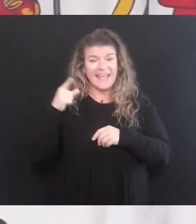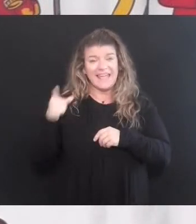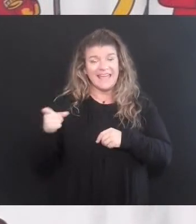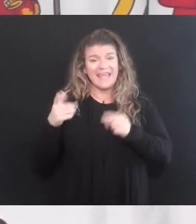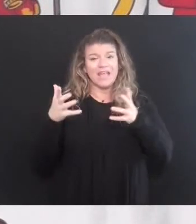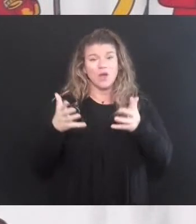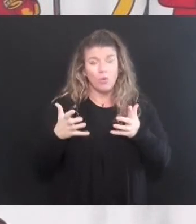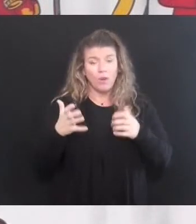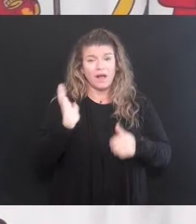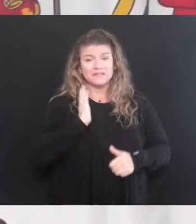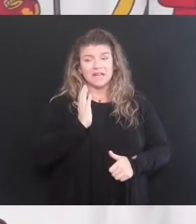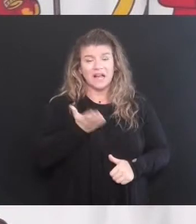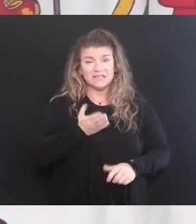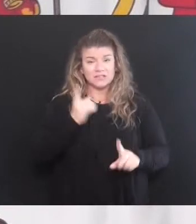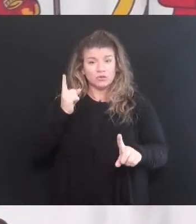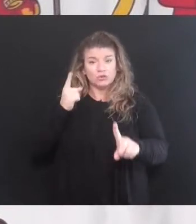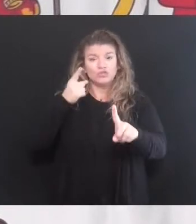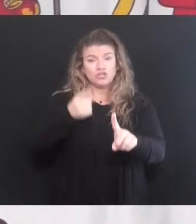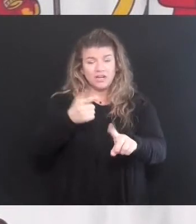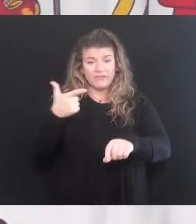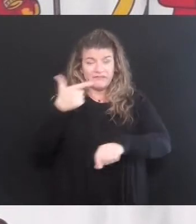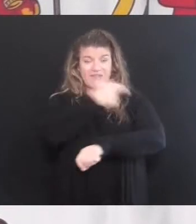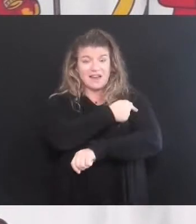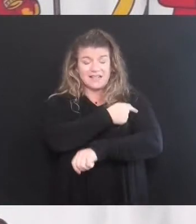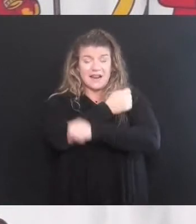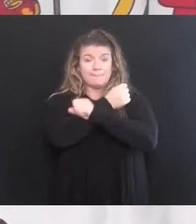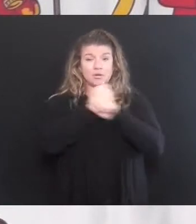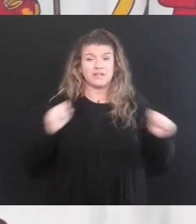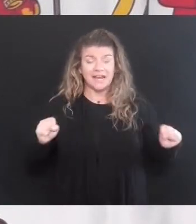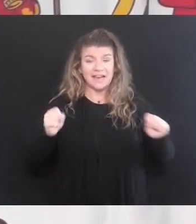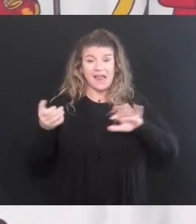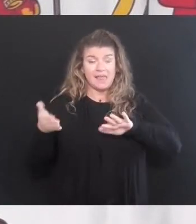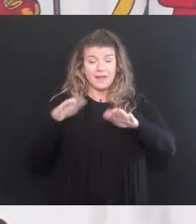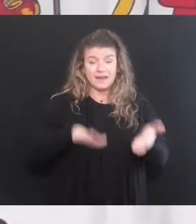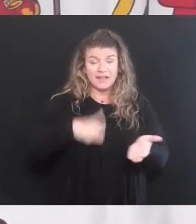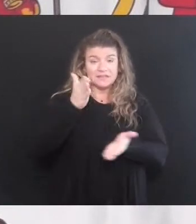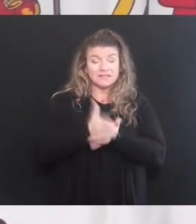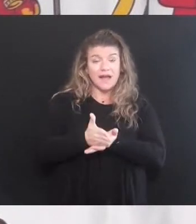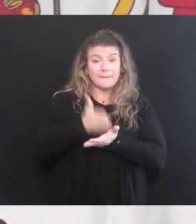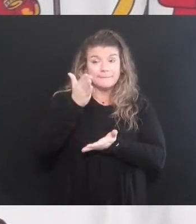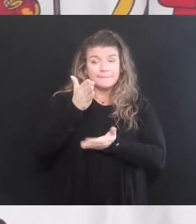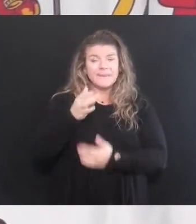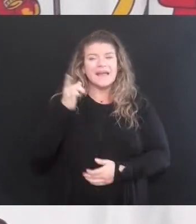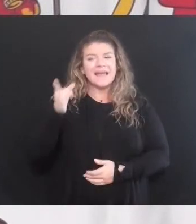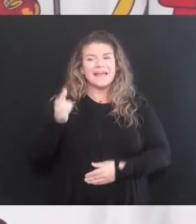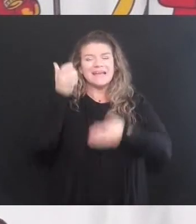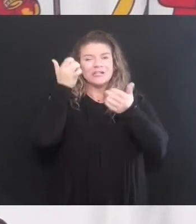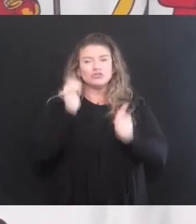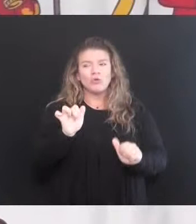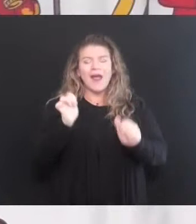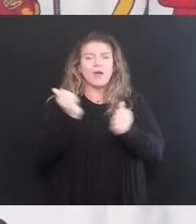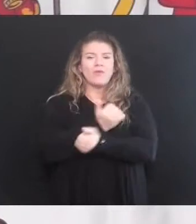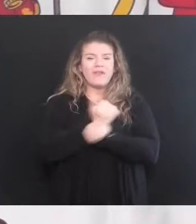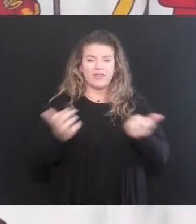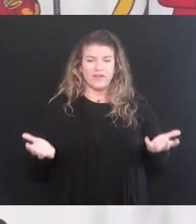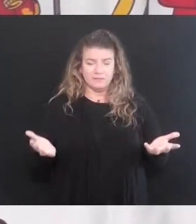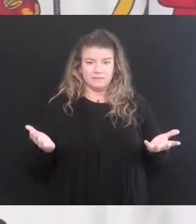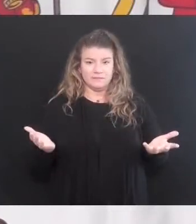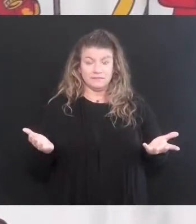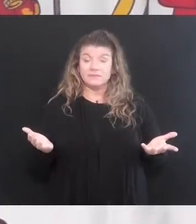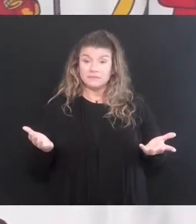we're vaccinated, we're protected, the deaths stop. He's trying with all of his heart. And